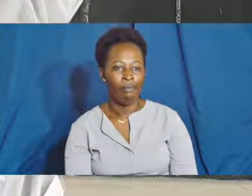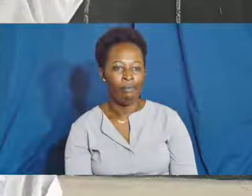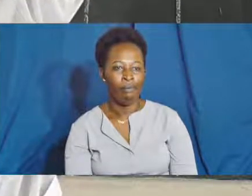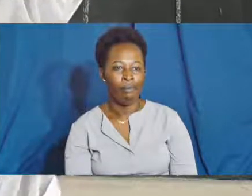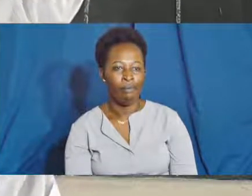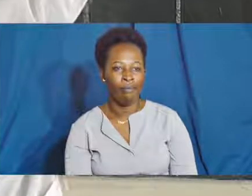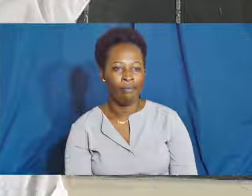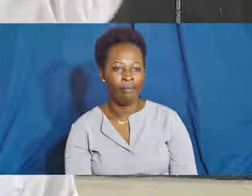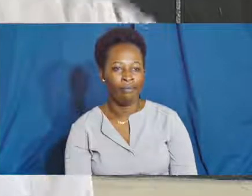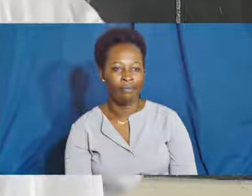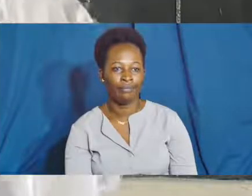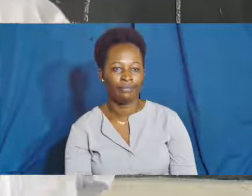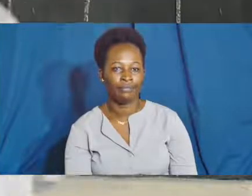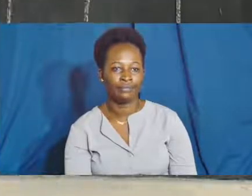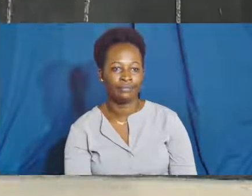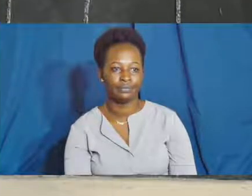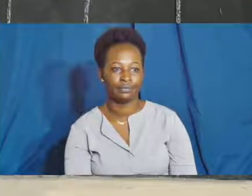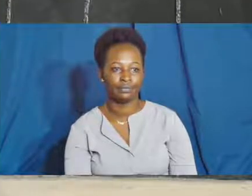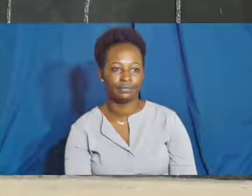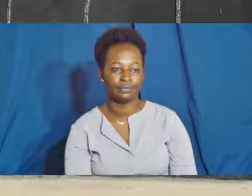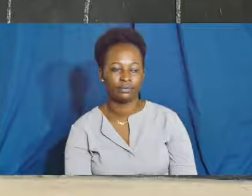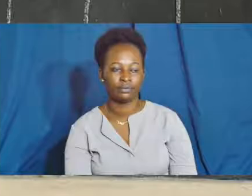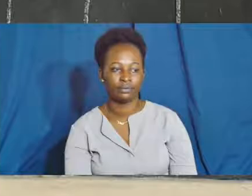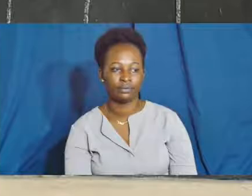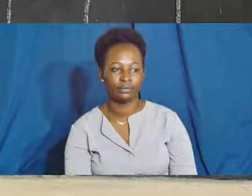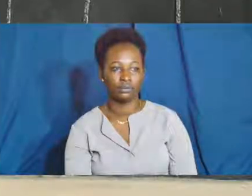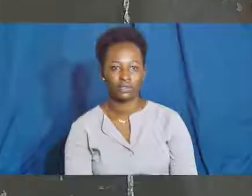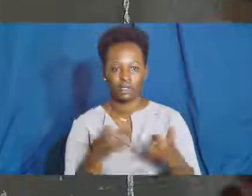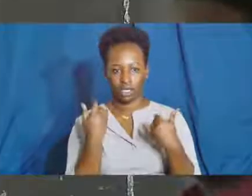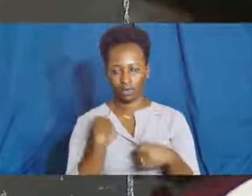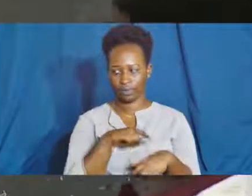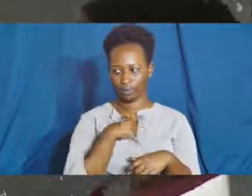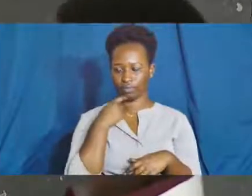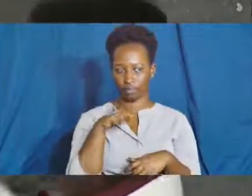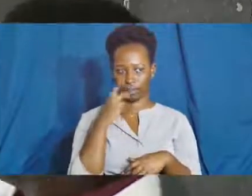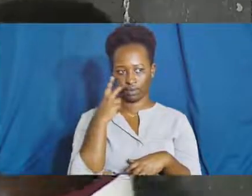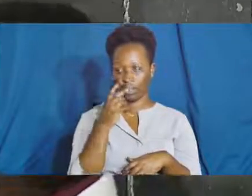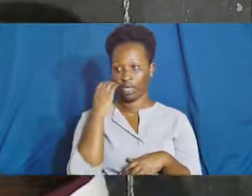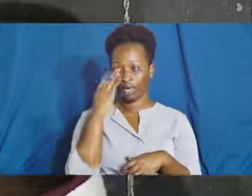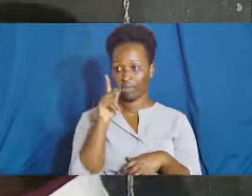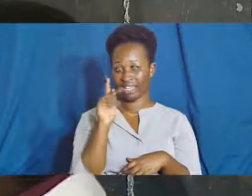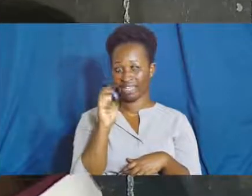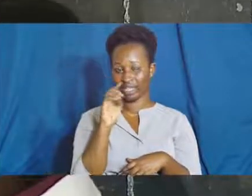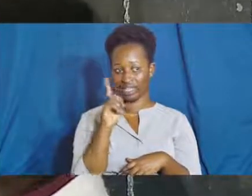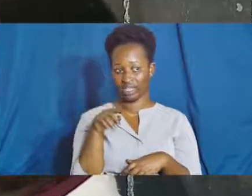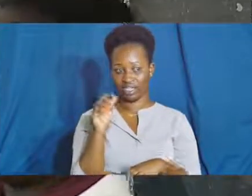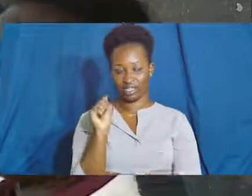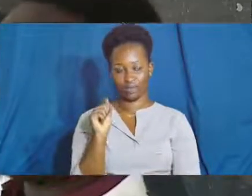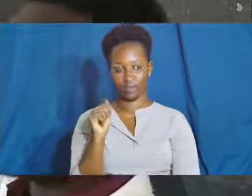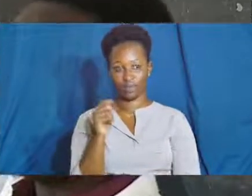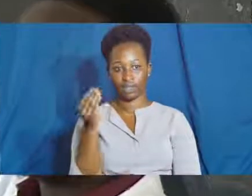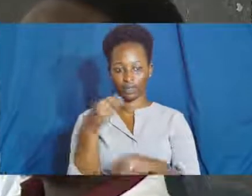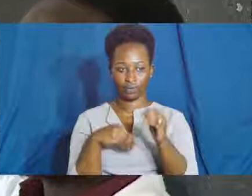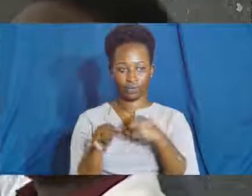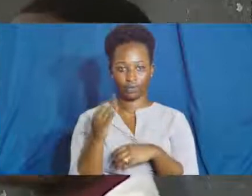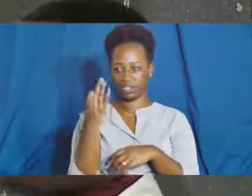You write 300,000. Now, you have to check. If Kaiser Traders sold goods worth